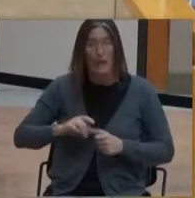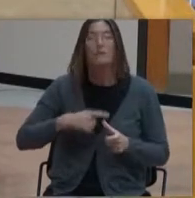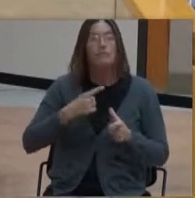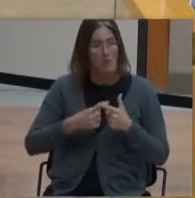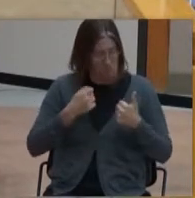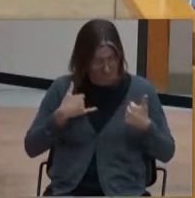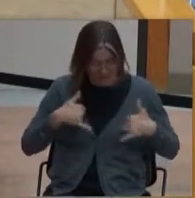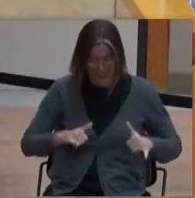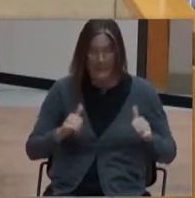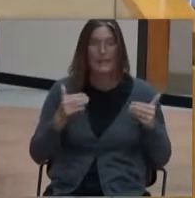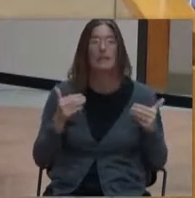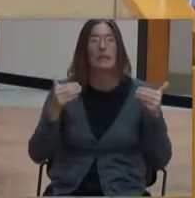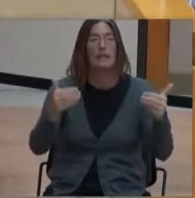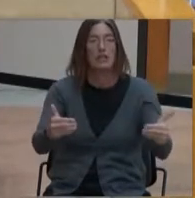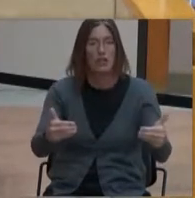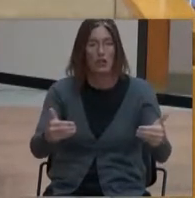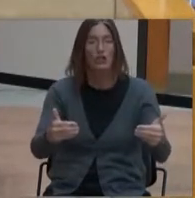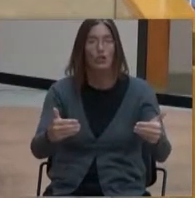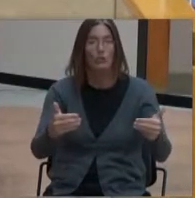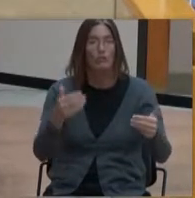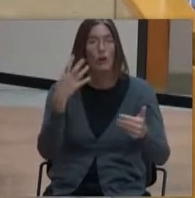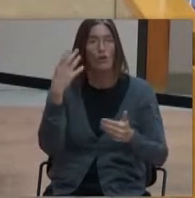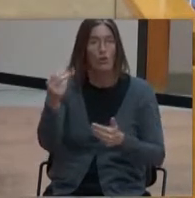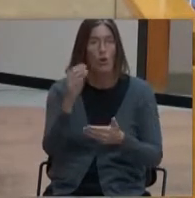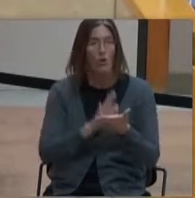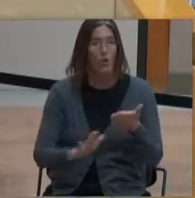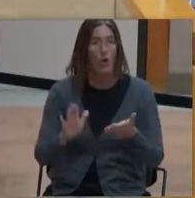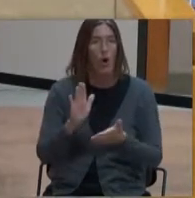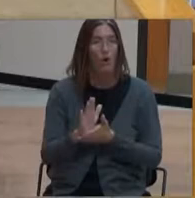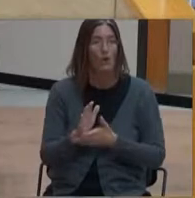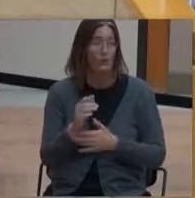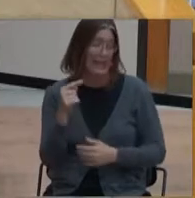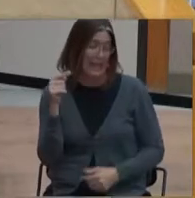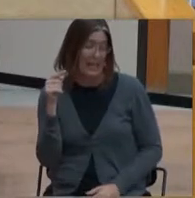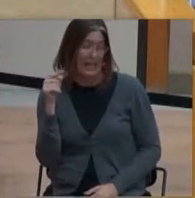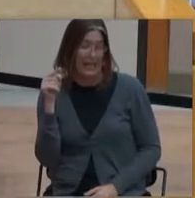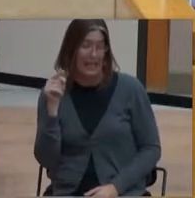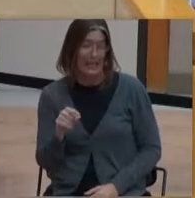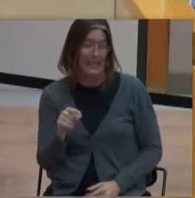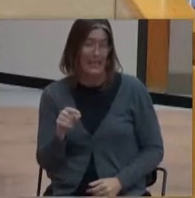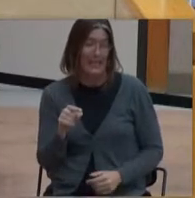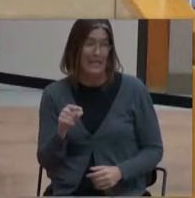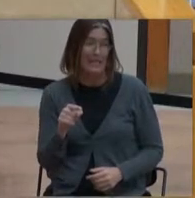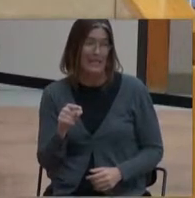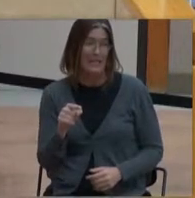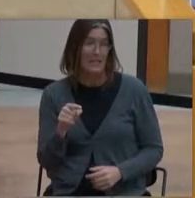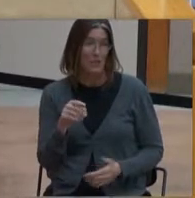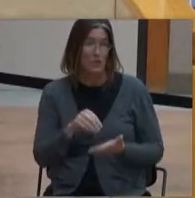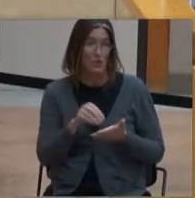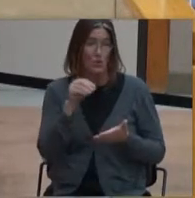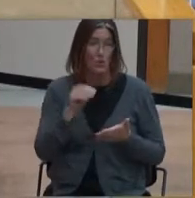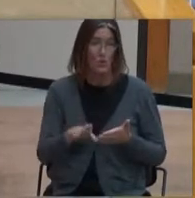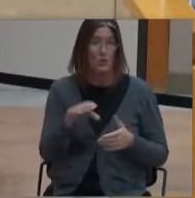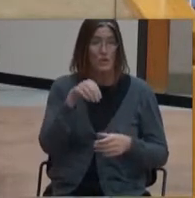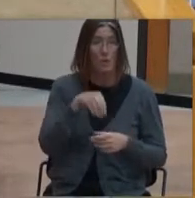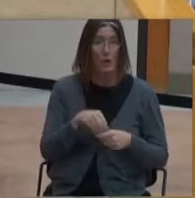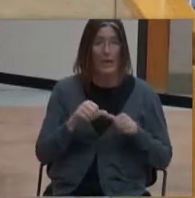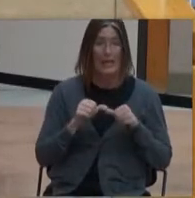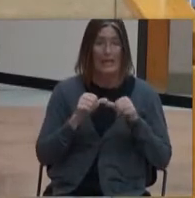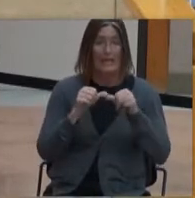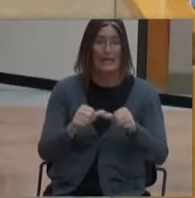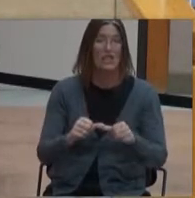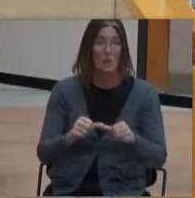is worth 2 years at a regular high school. These students weren't sent to a continuation school for being quote-unquote ignorant or